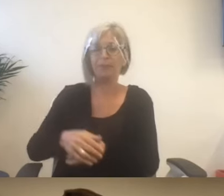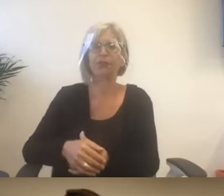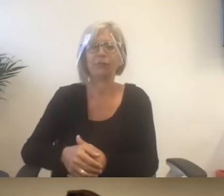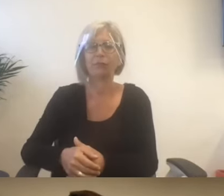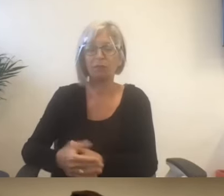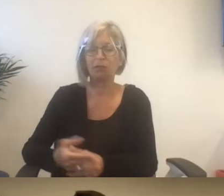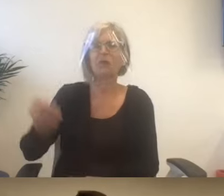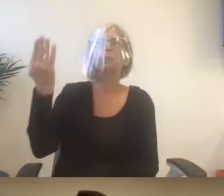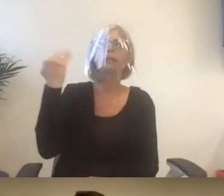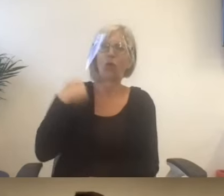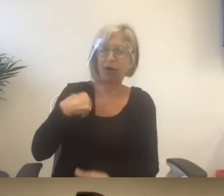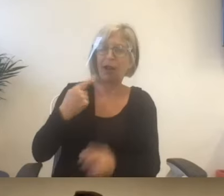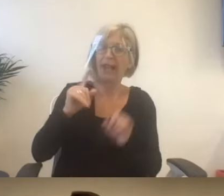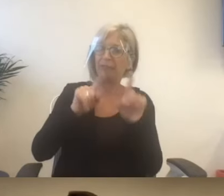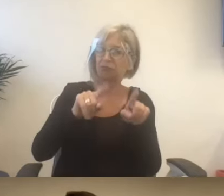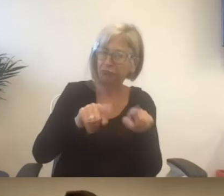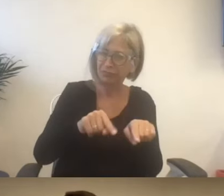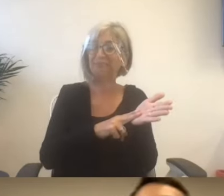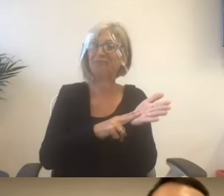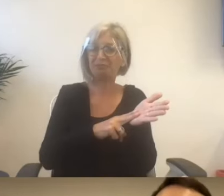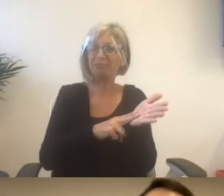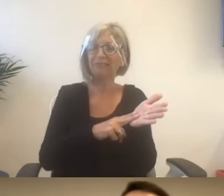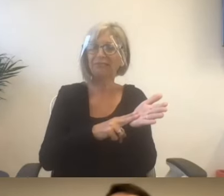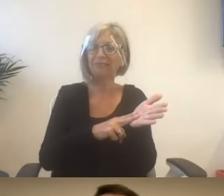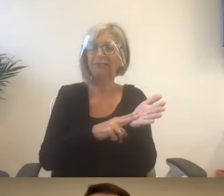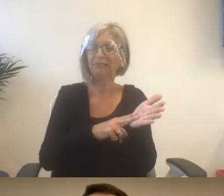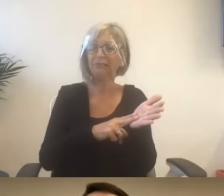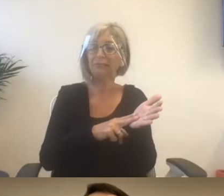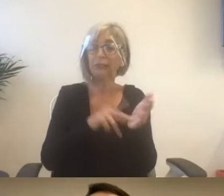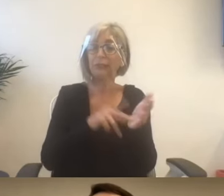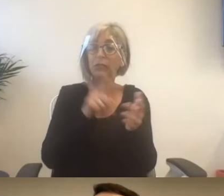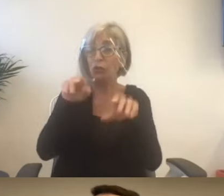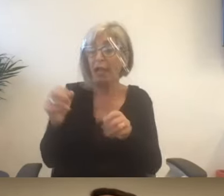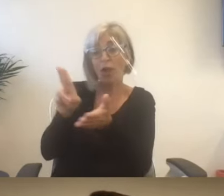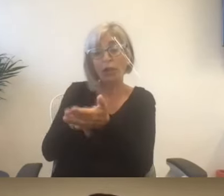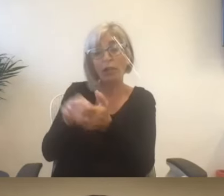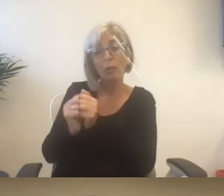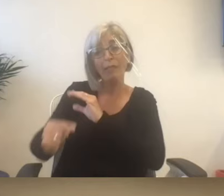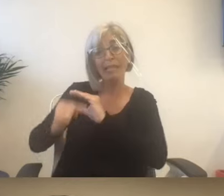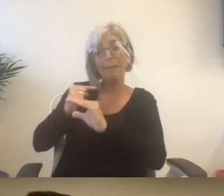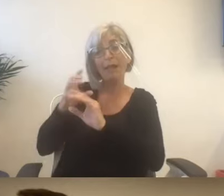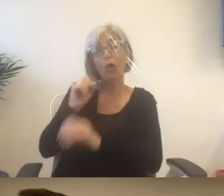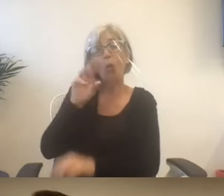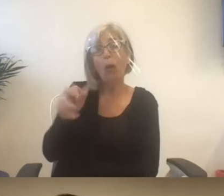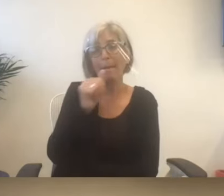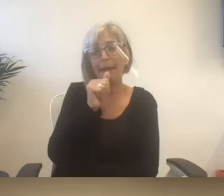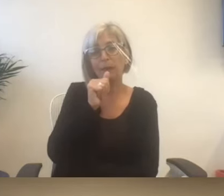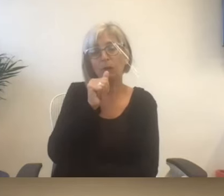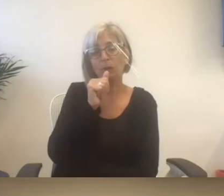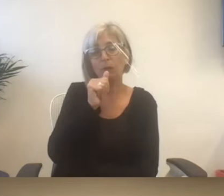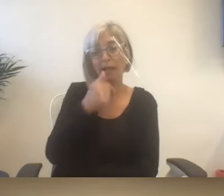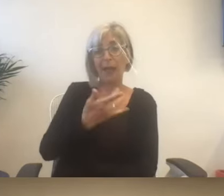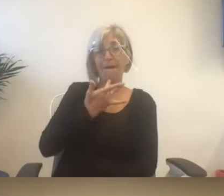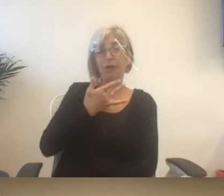before a couple of times, so I'm gonna log in. You can log in with email or password, or I